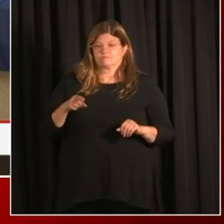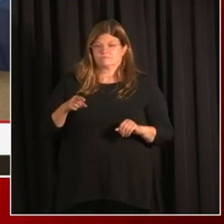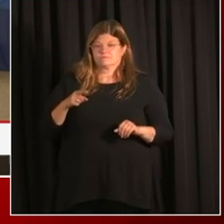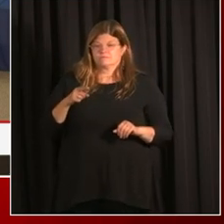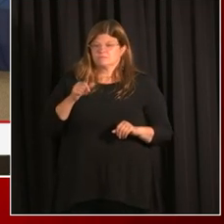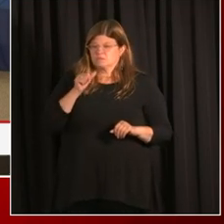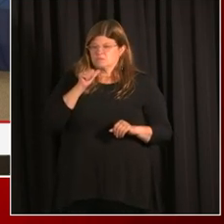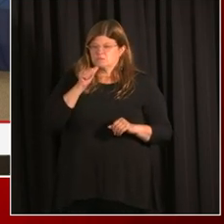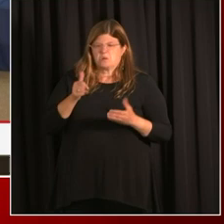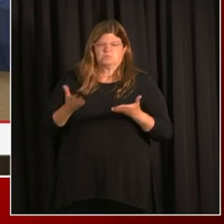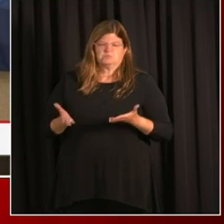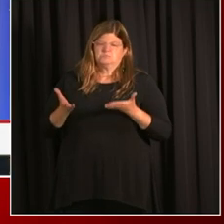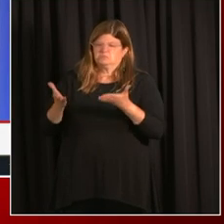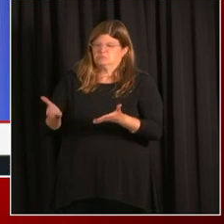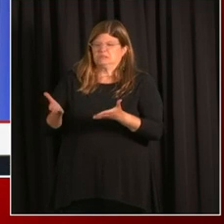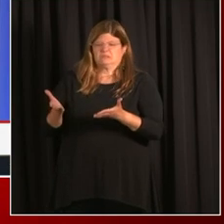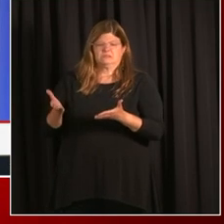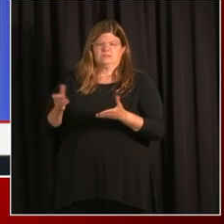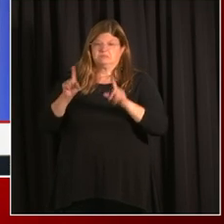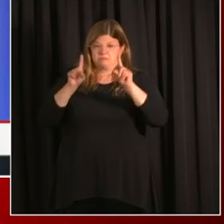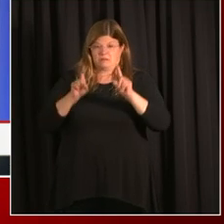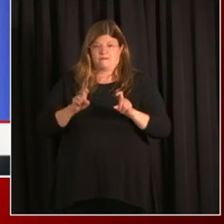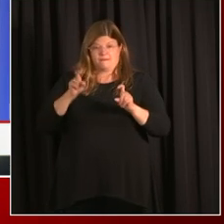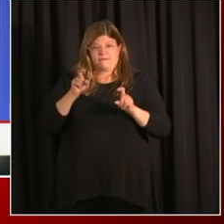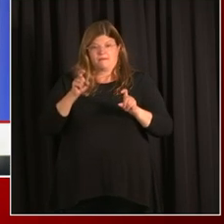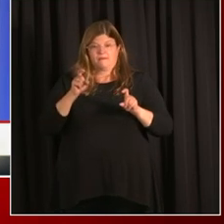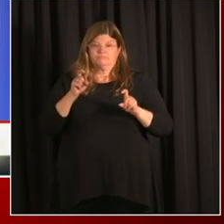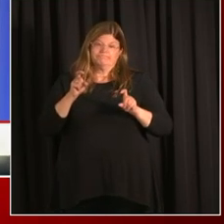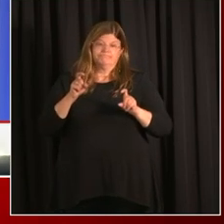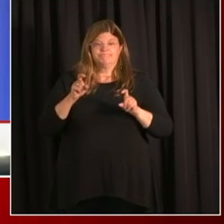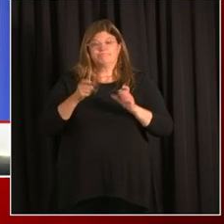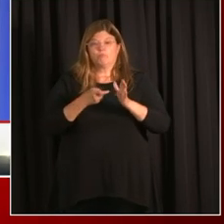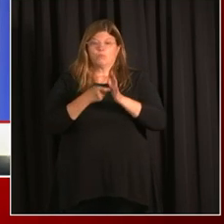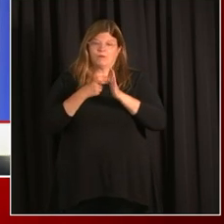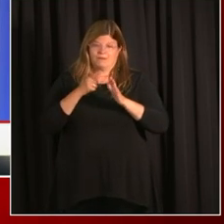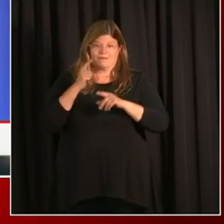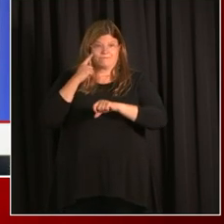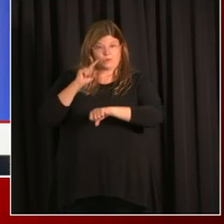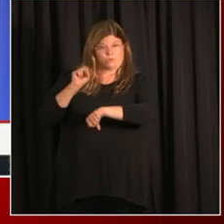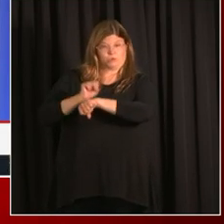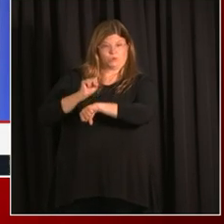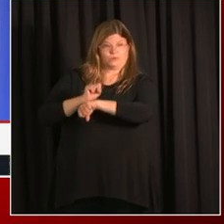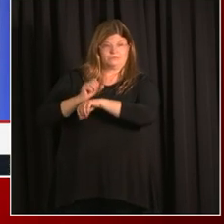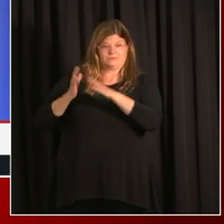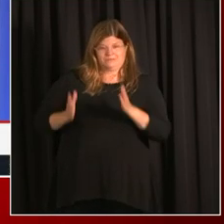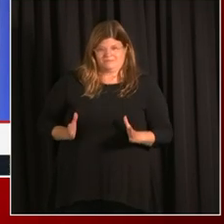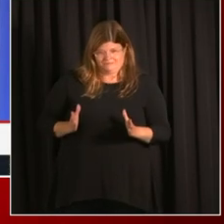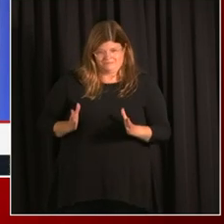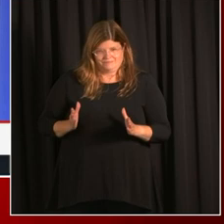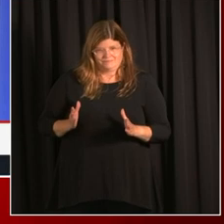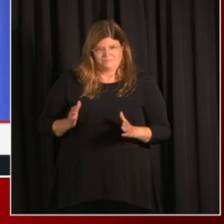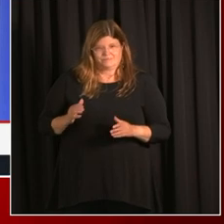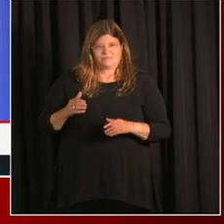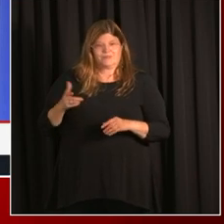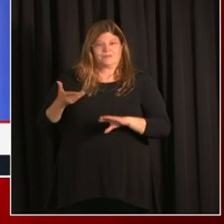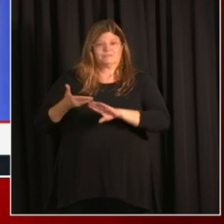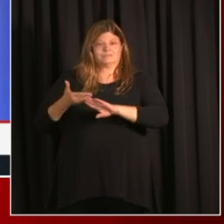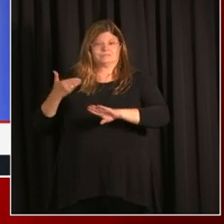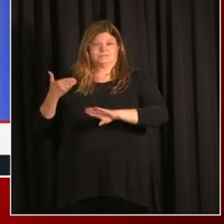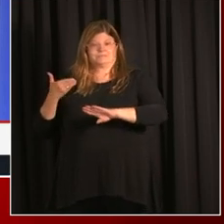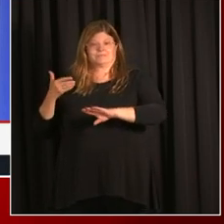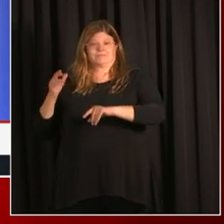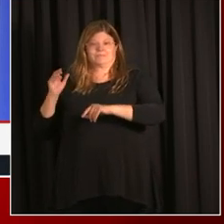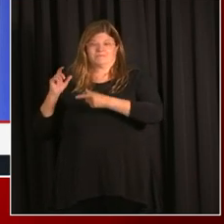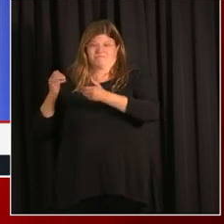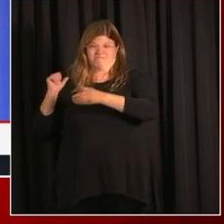not recommend that testing be a requirement for employment, entry to employment, or return